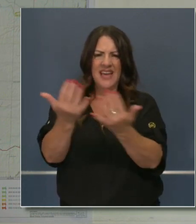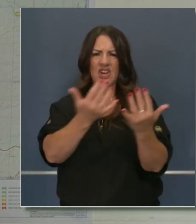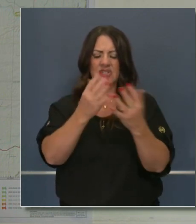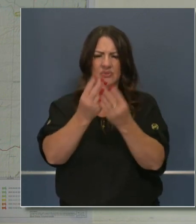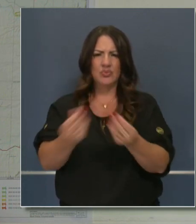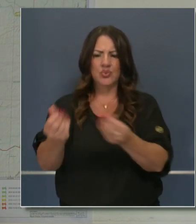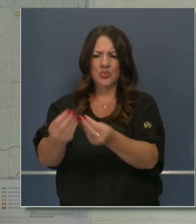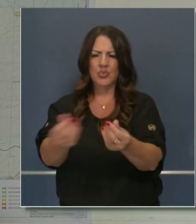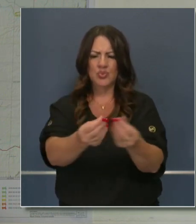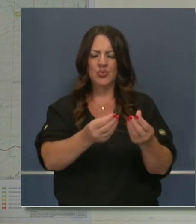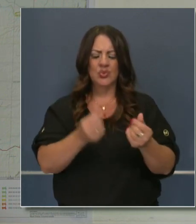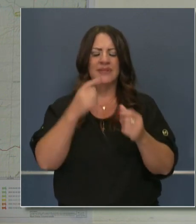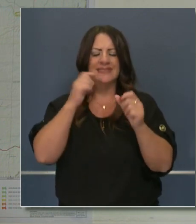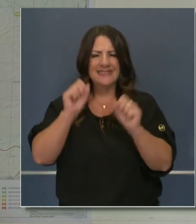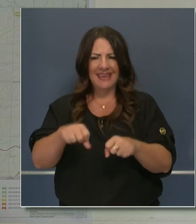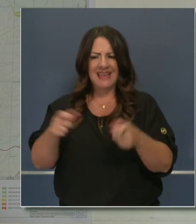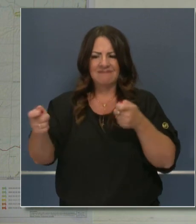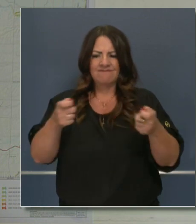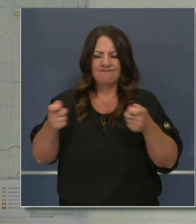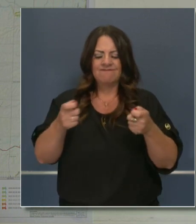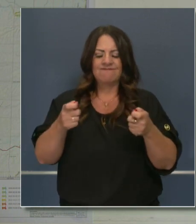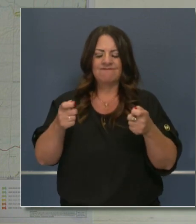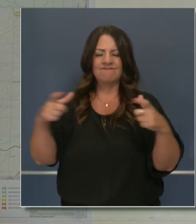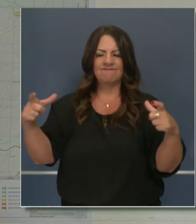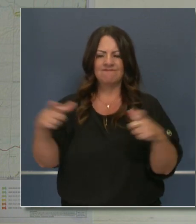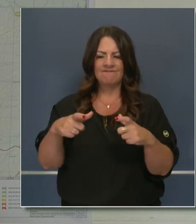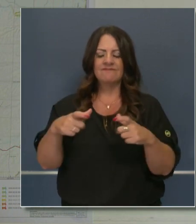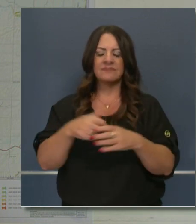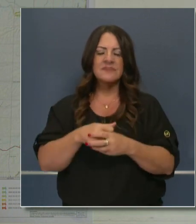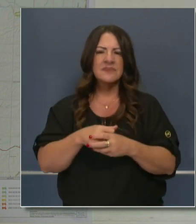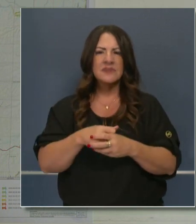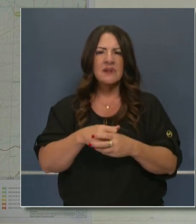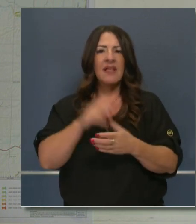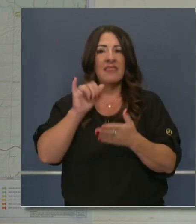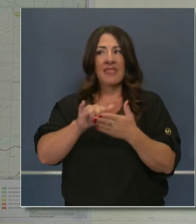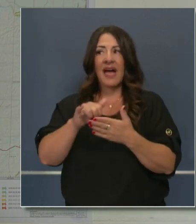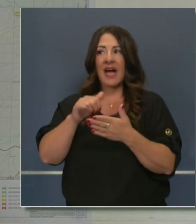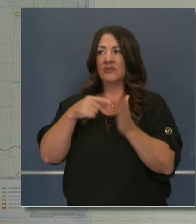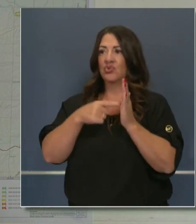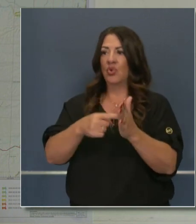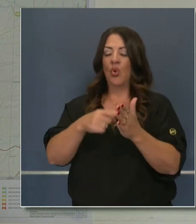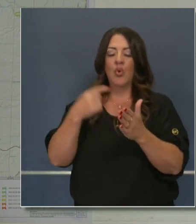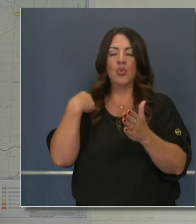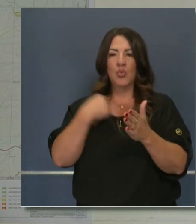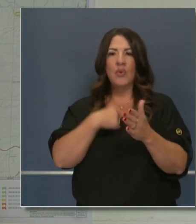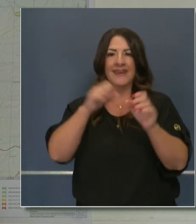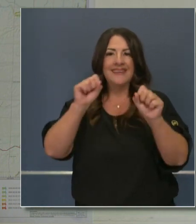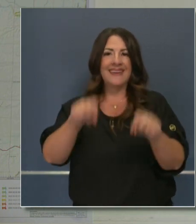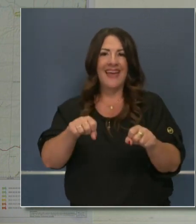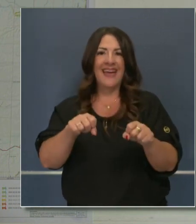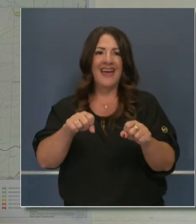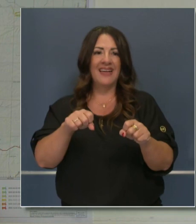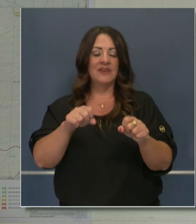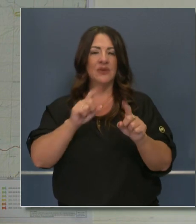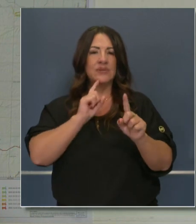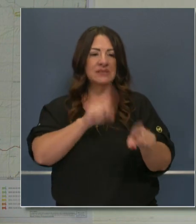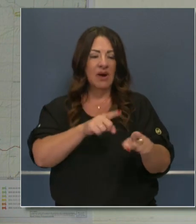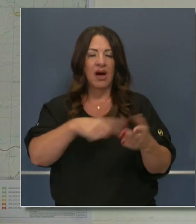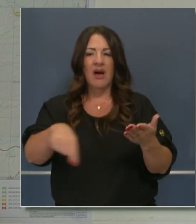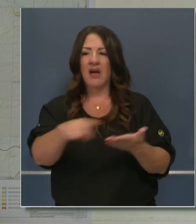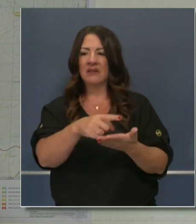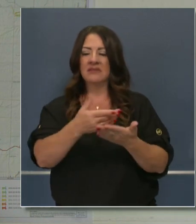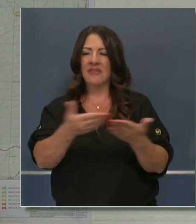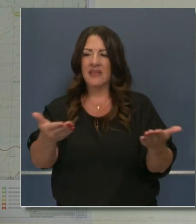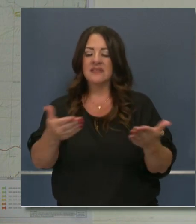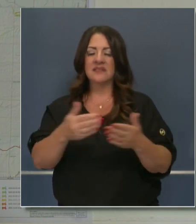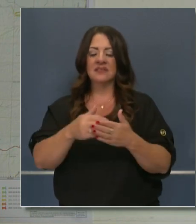through the point that we don't need resources to respond to the fire.